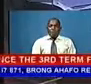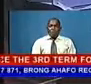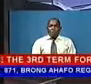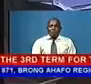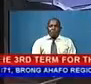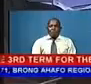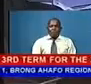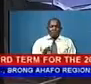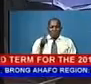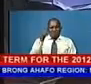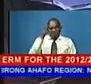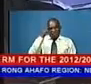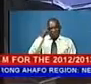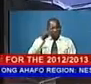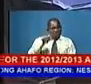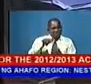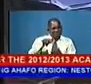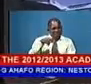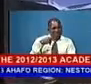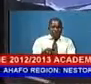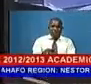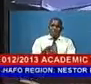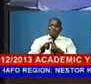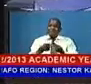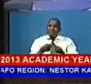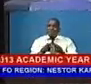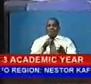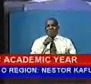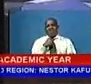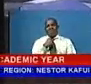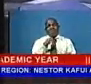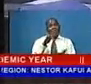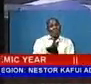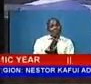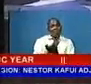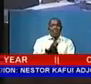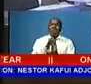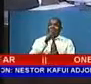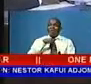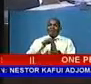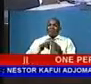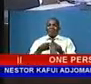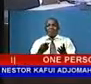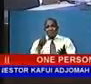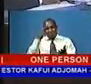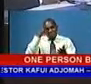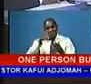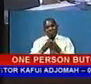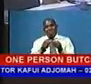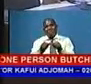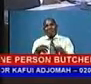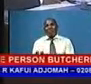Tend to be, you know, difficult, but there are no exhibit numbers on any of these things. They're always supposed to be doing that.